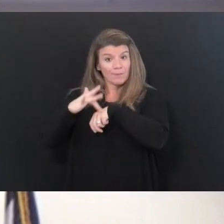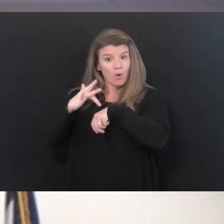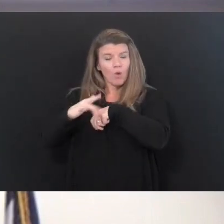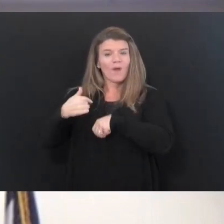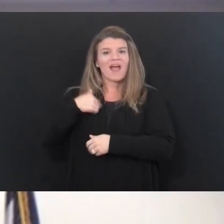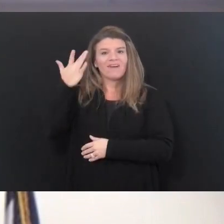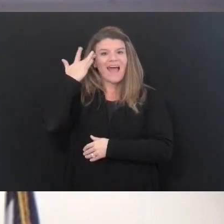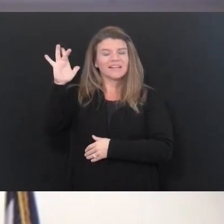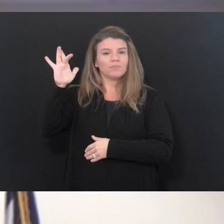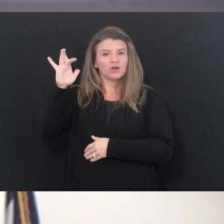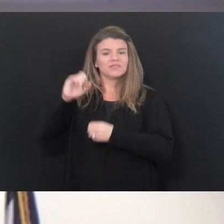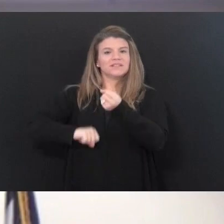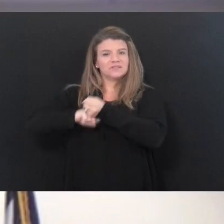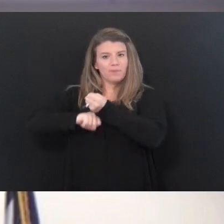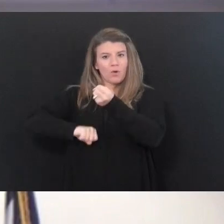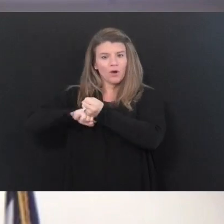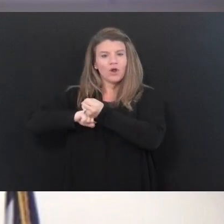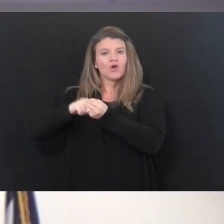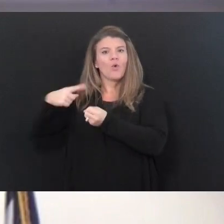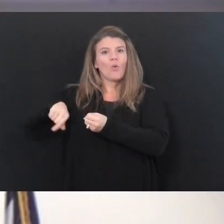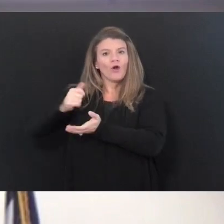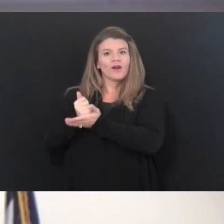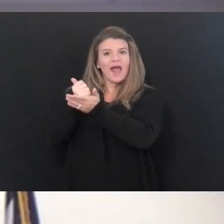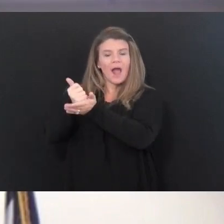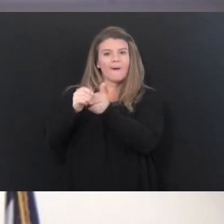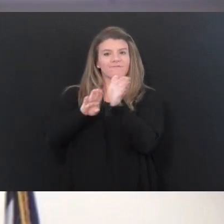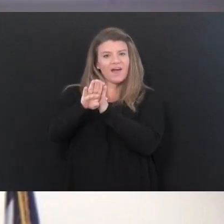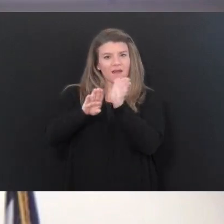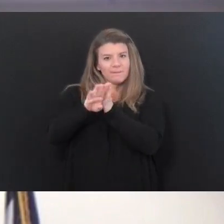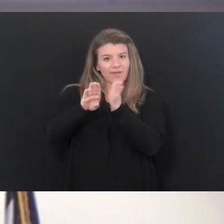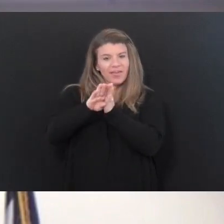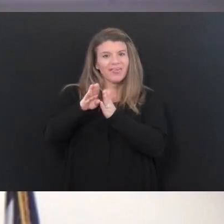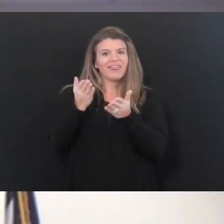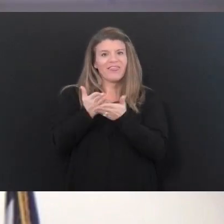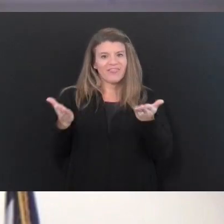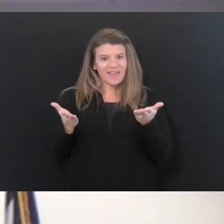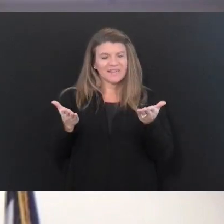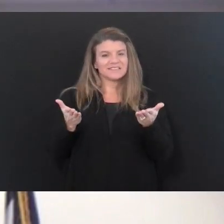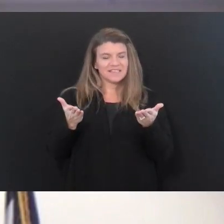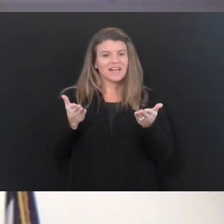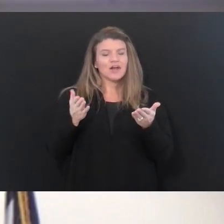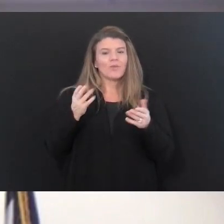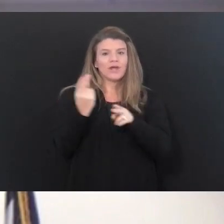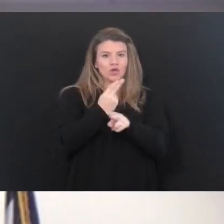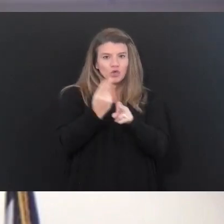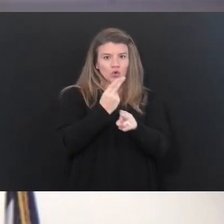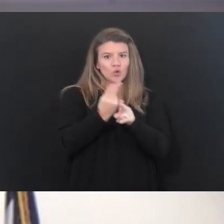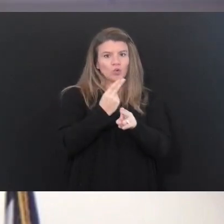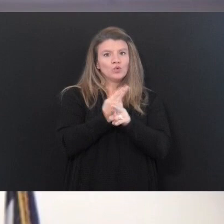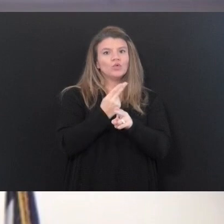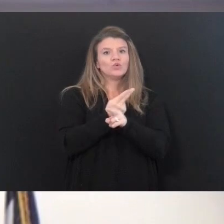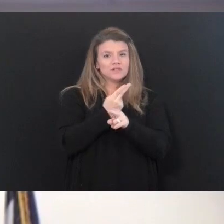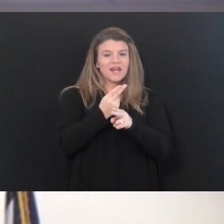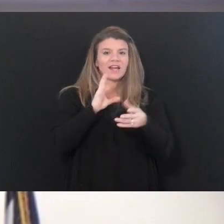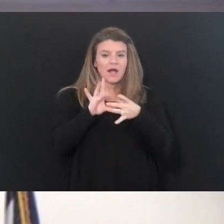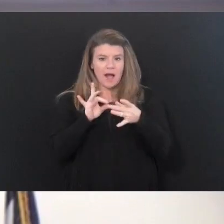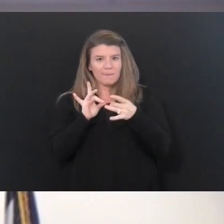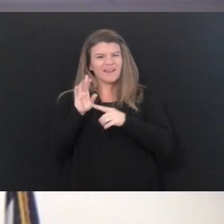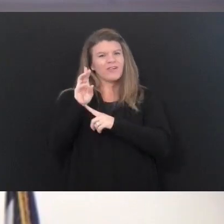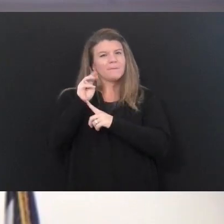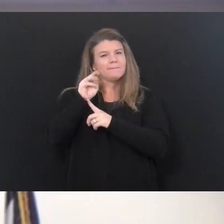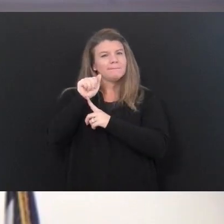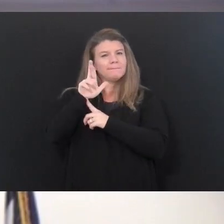and support to help develop those face coverings that Dr. Marsh talked about. And as we've seen from